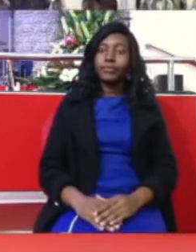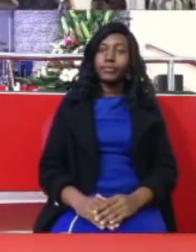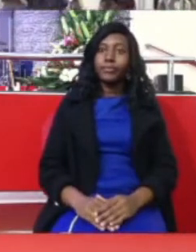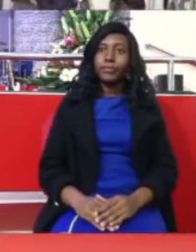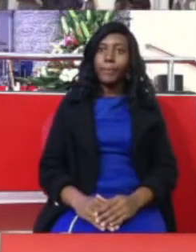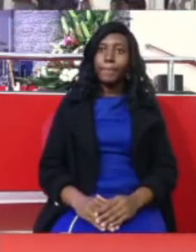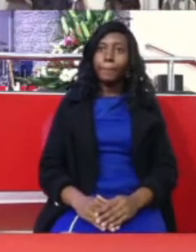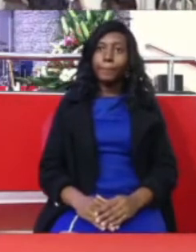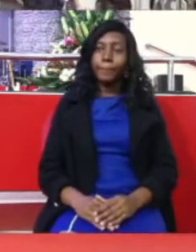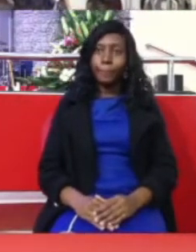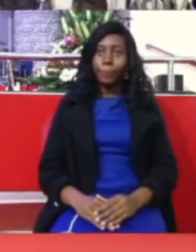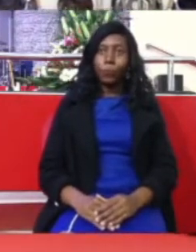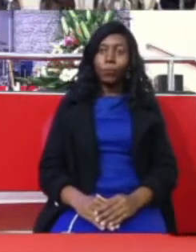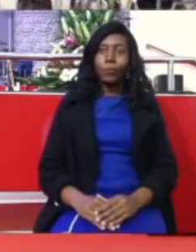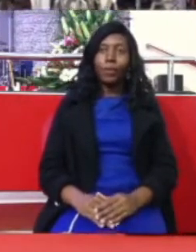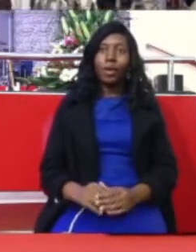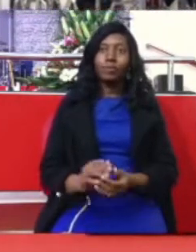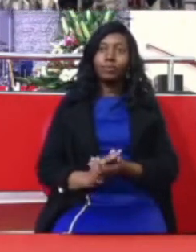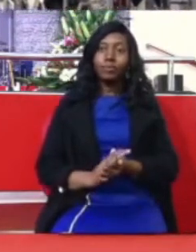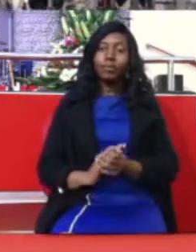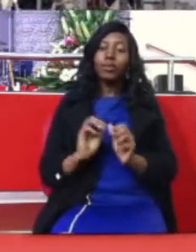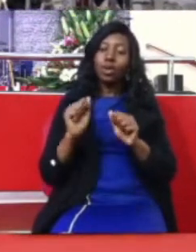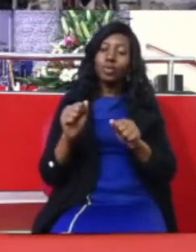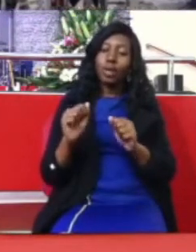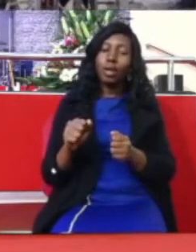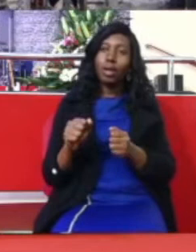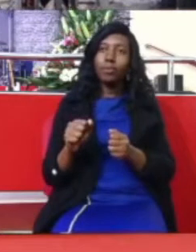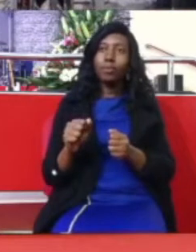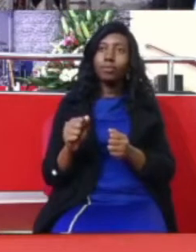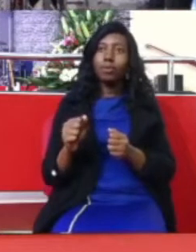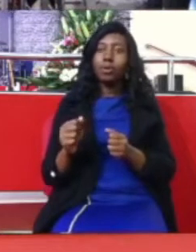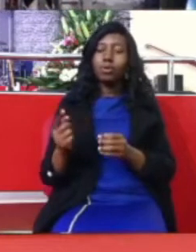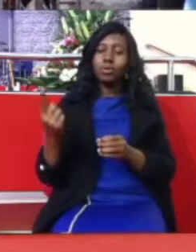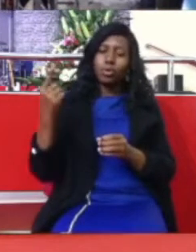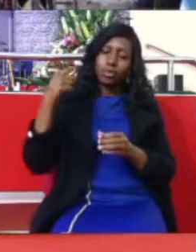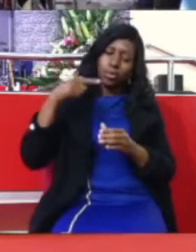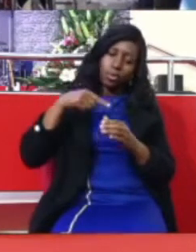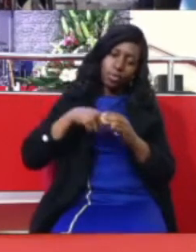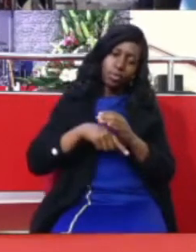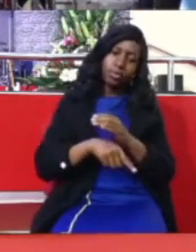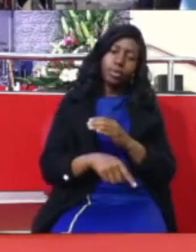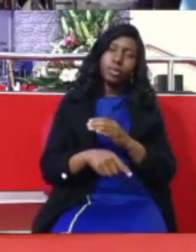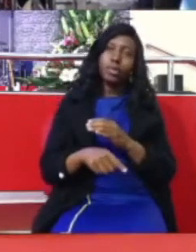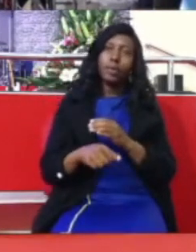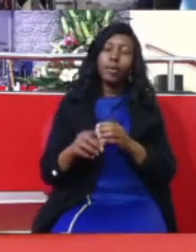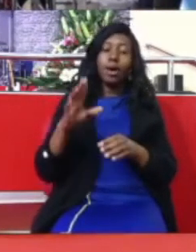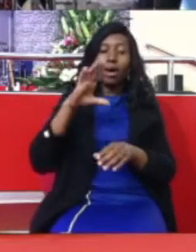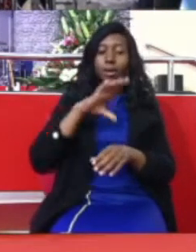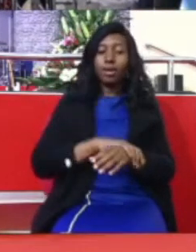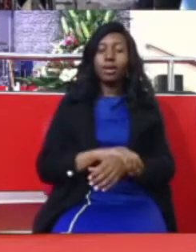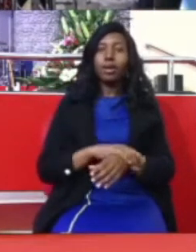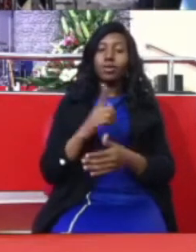our spiritual lives so that we can get into the depths of the places and be able to get the fish that the